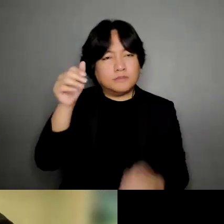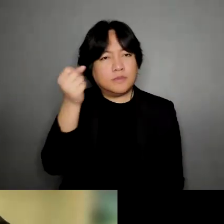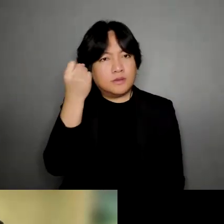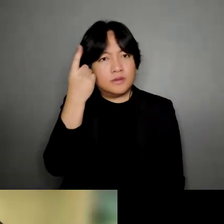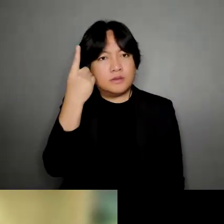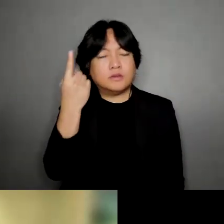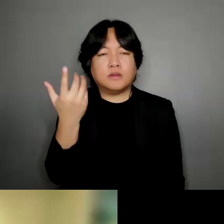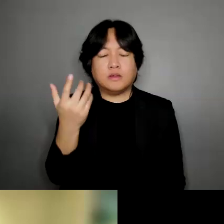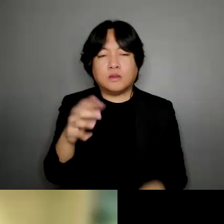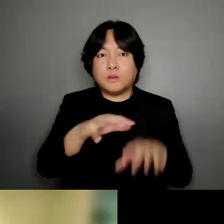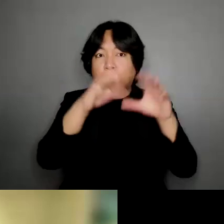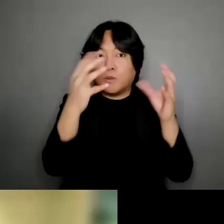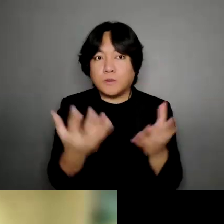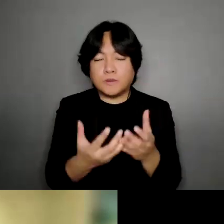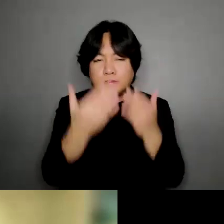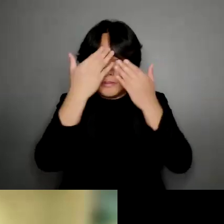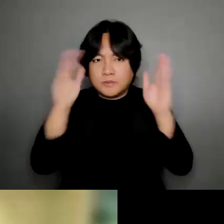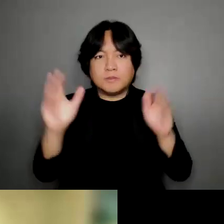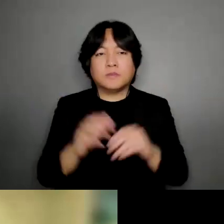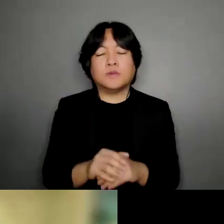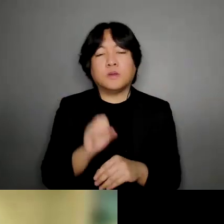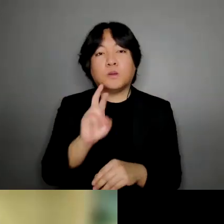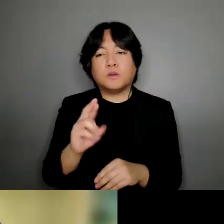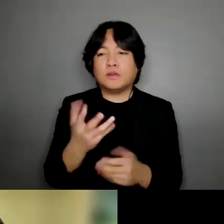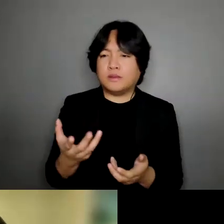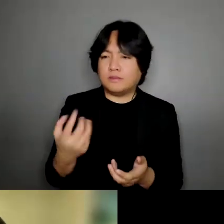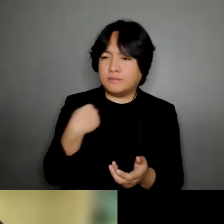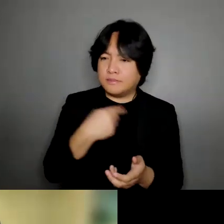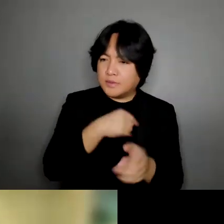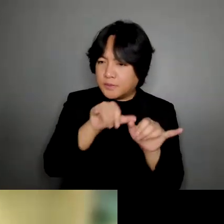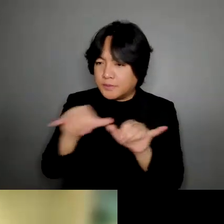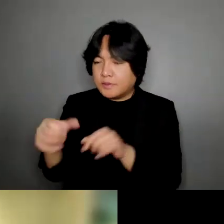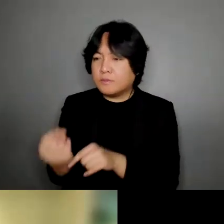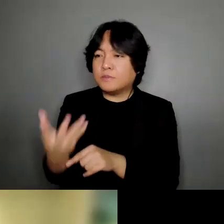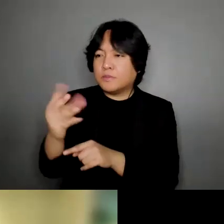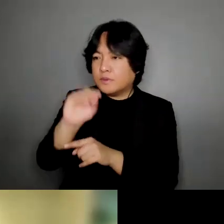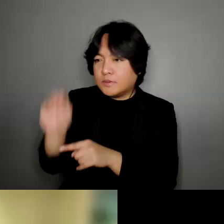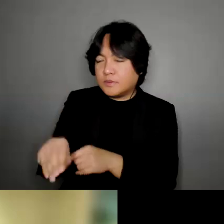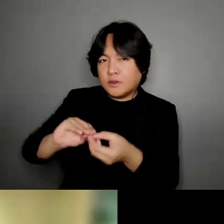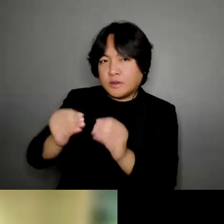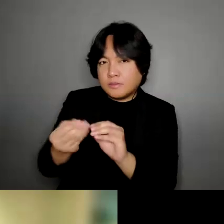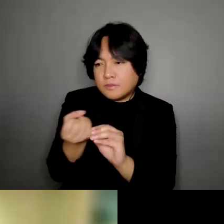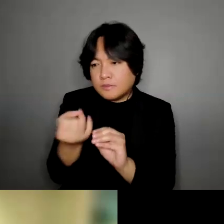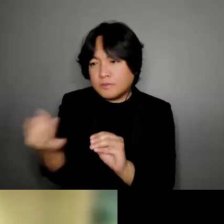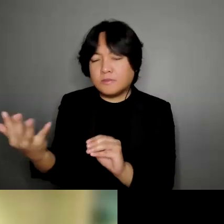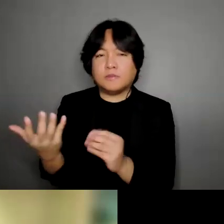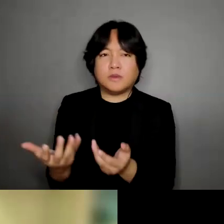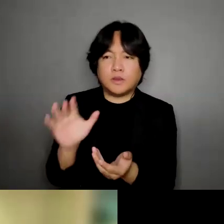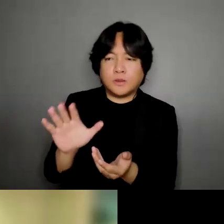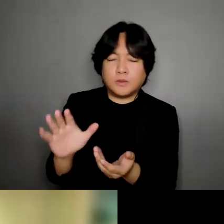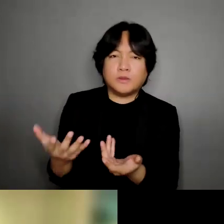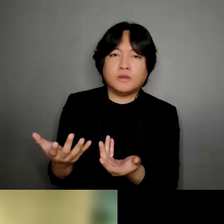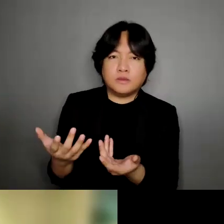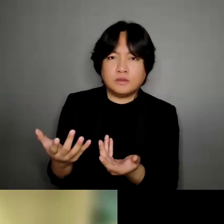the world. I mean, in terms of the outcomes we measure, the numbers we generate, bilang produkto sila ng